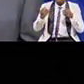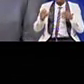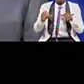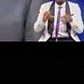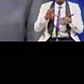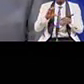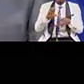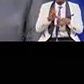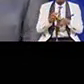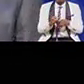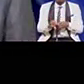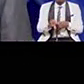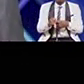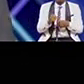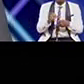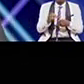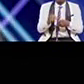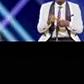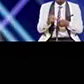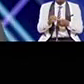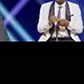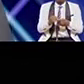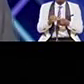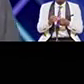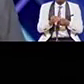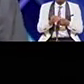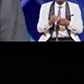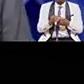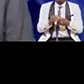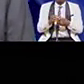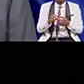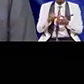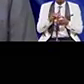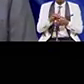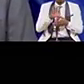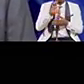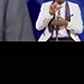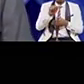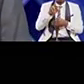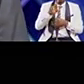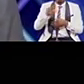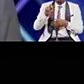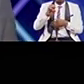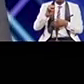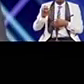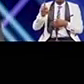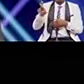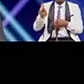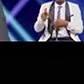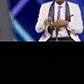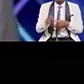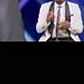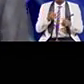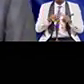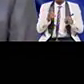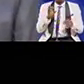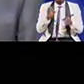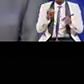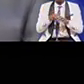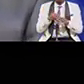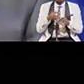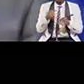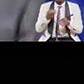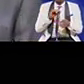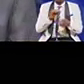in doing so many things. But in soul winning, the wisdom is lacking. pray